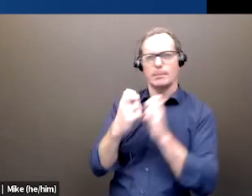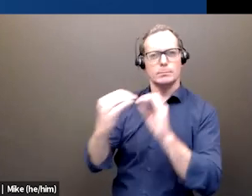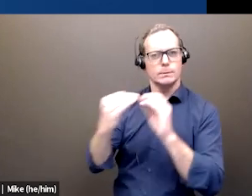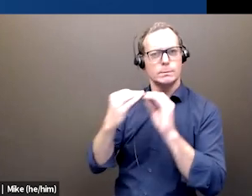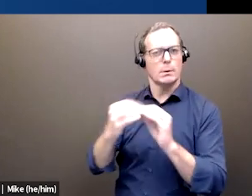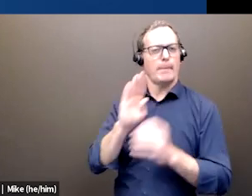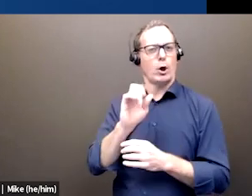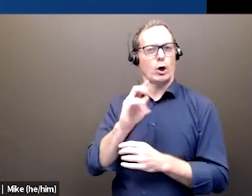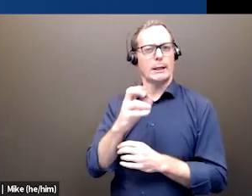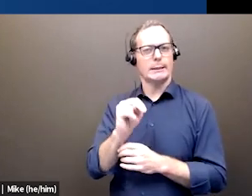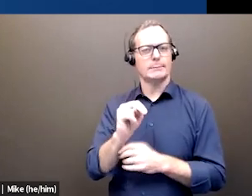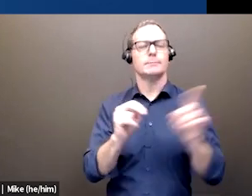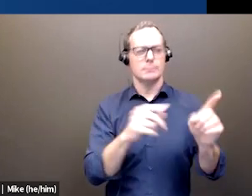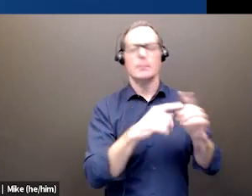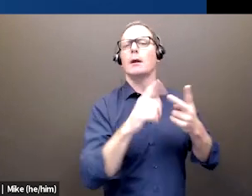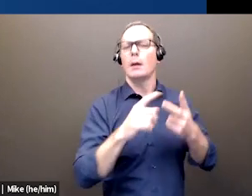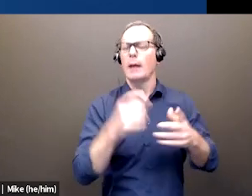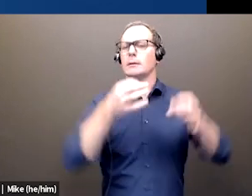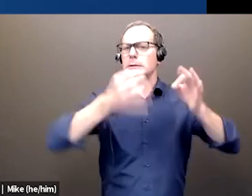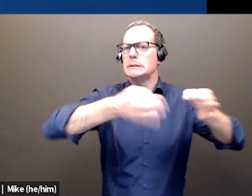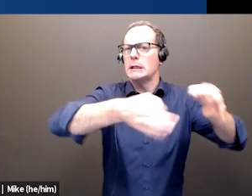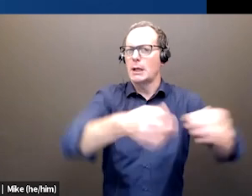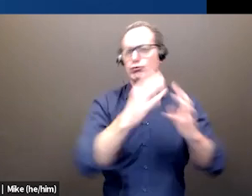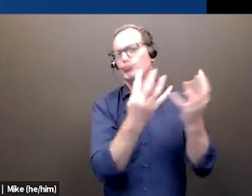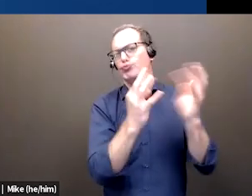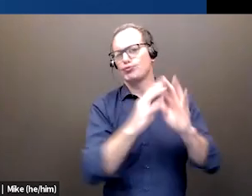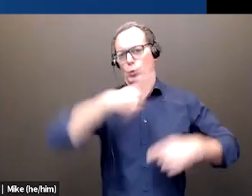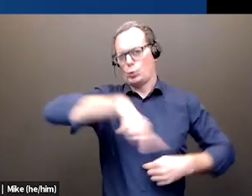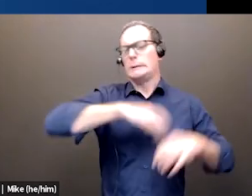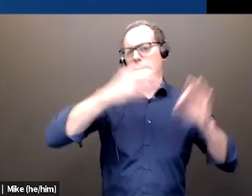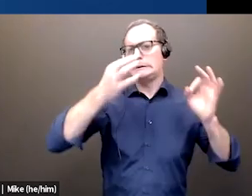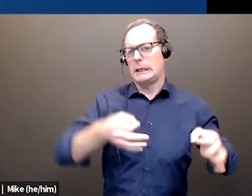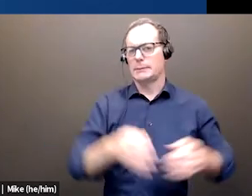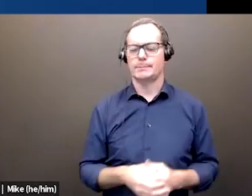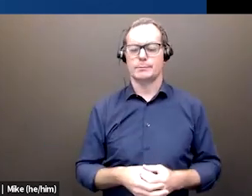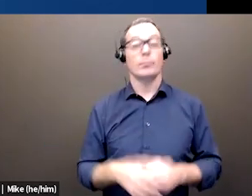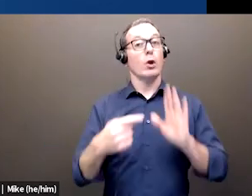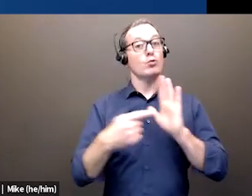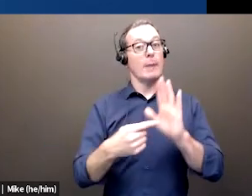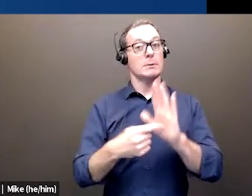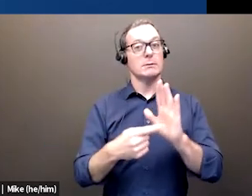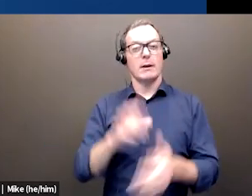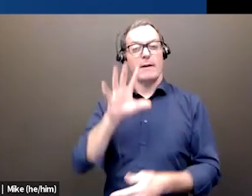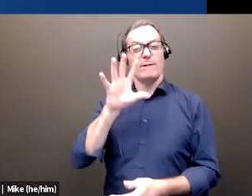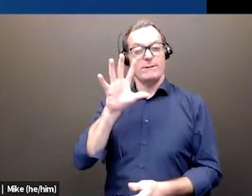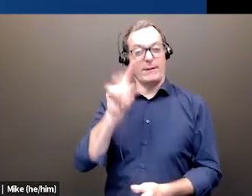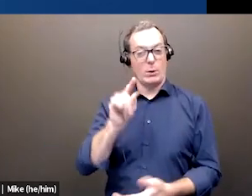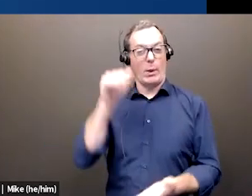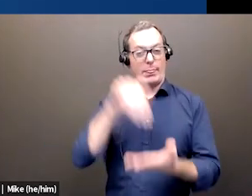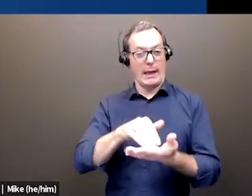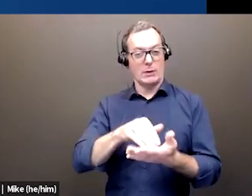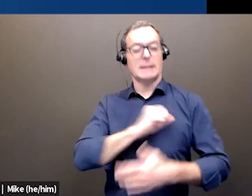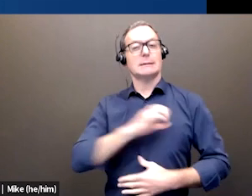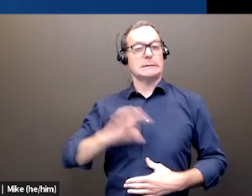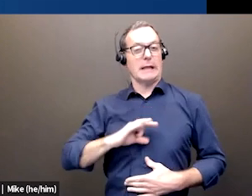settlements. We represent over 51,000 postal workers that work in every community across this